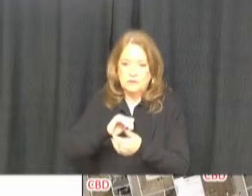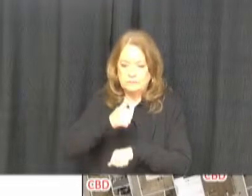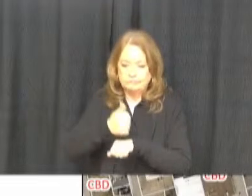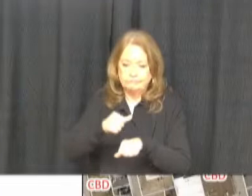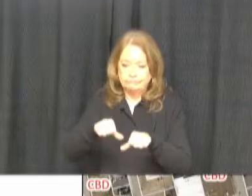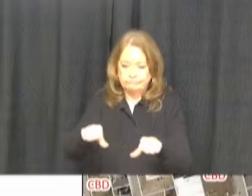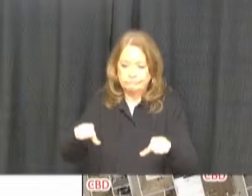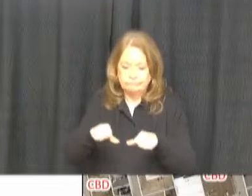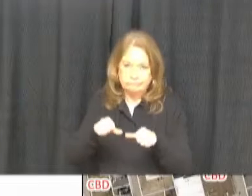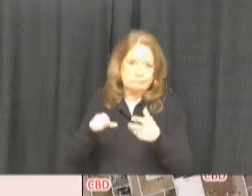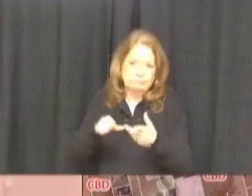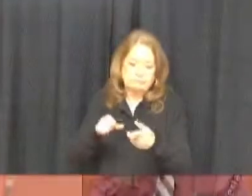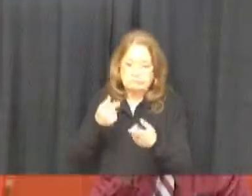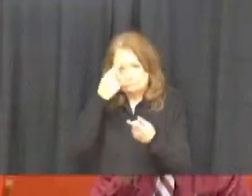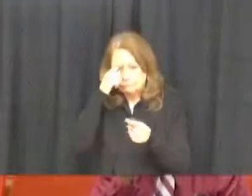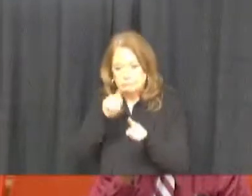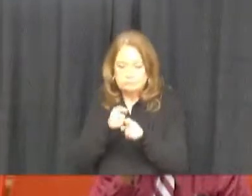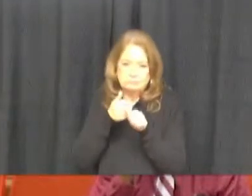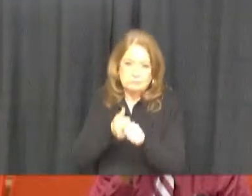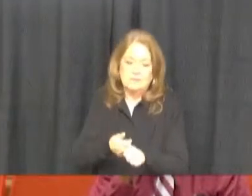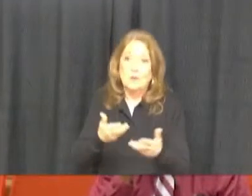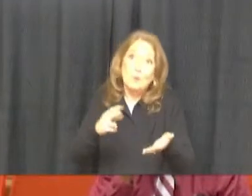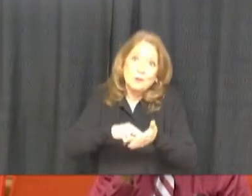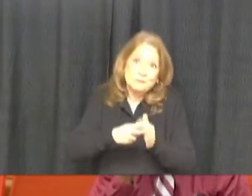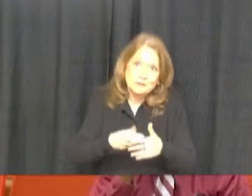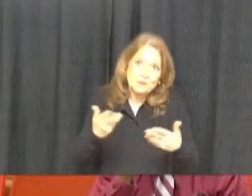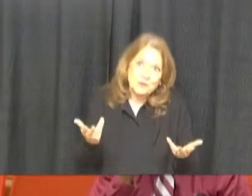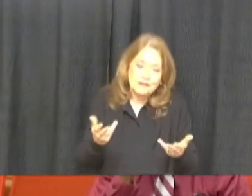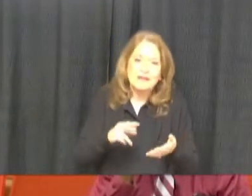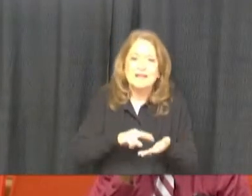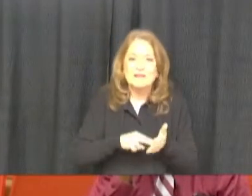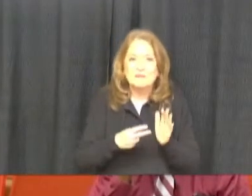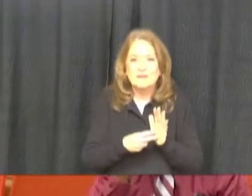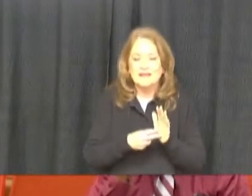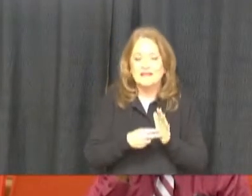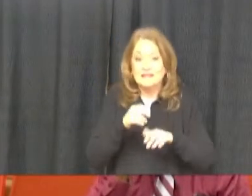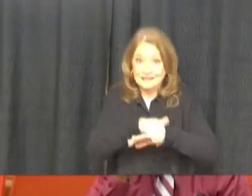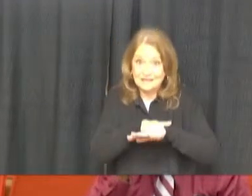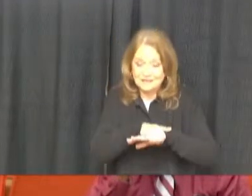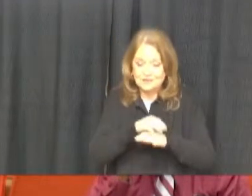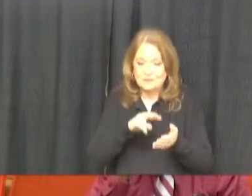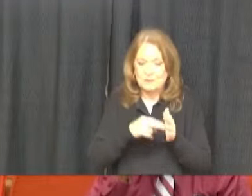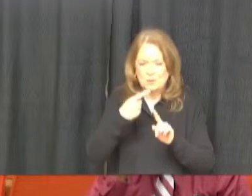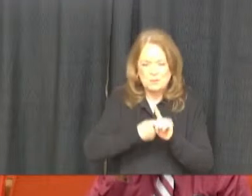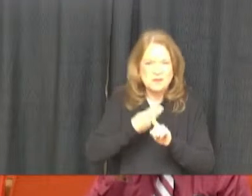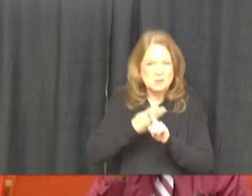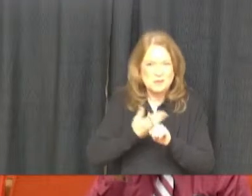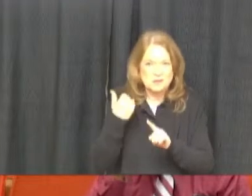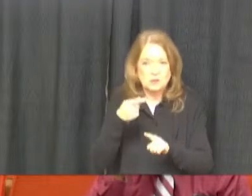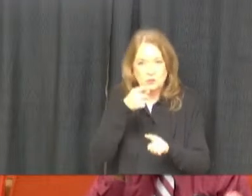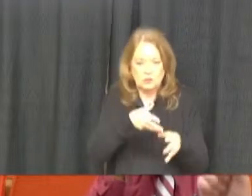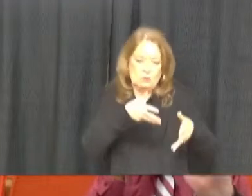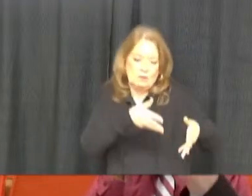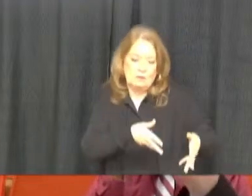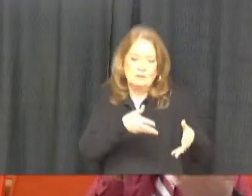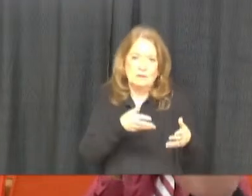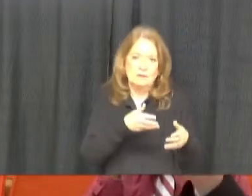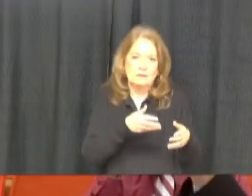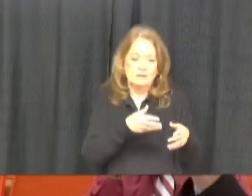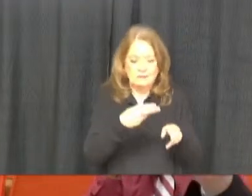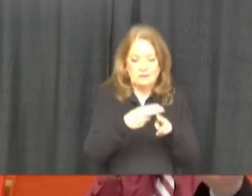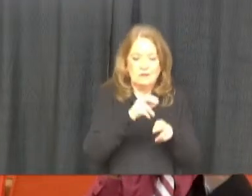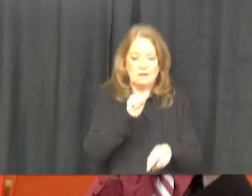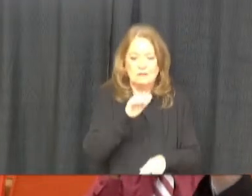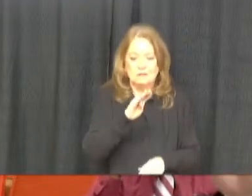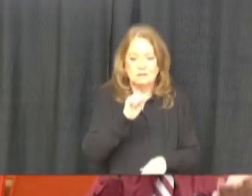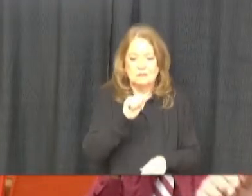compliance. I guess I'll put that in English for y'all. A month or two ago, you abandoned what was an unimproved alley,